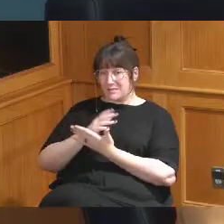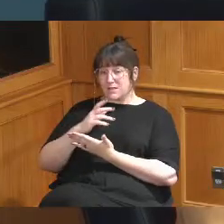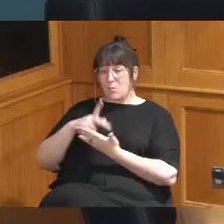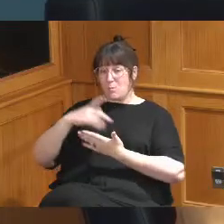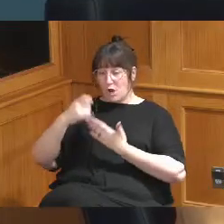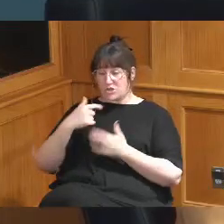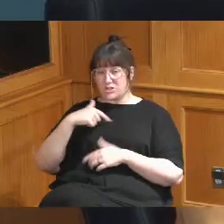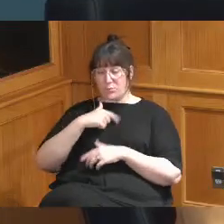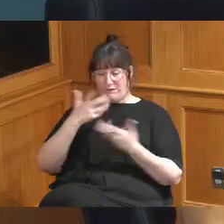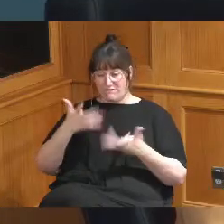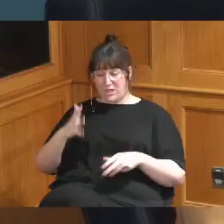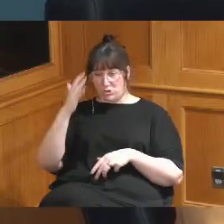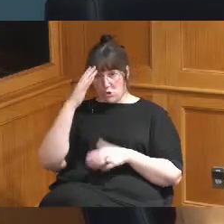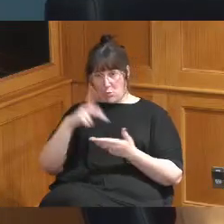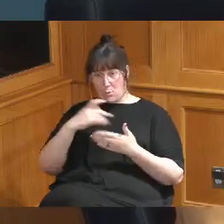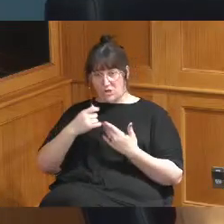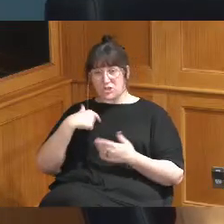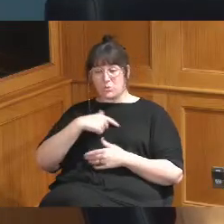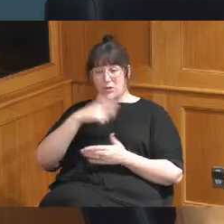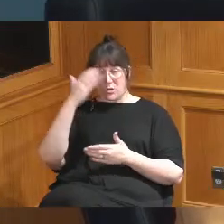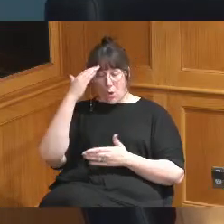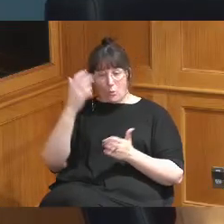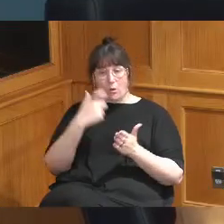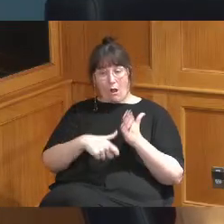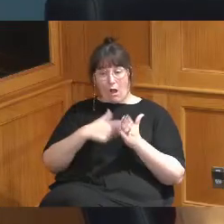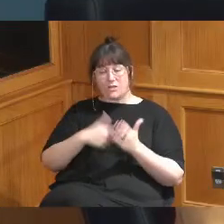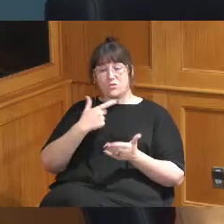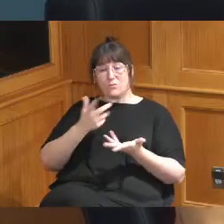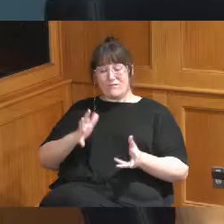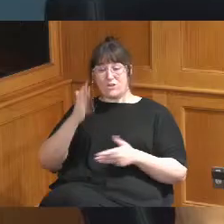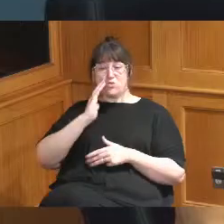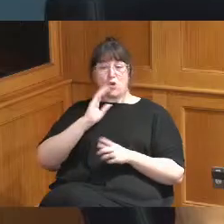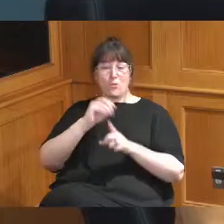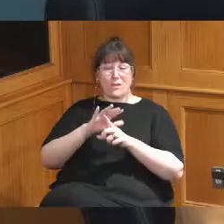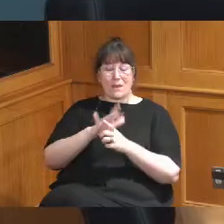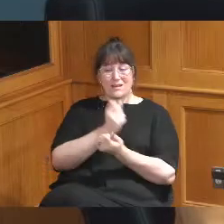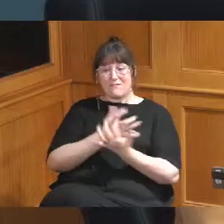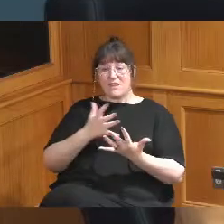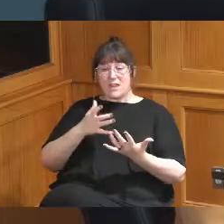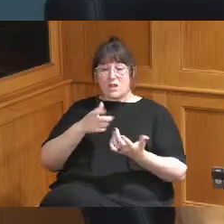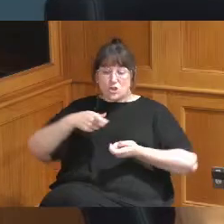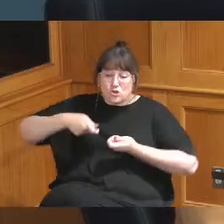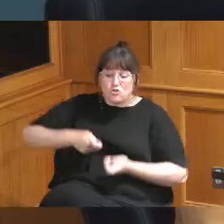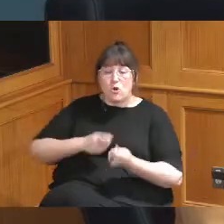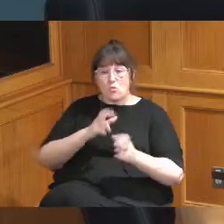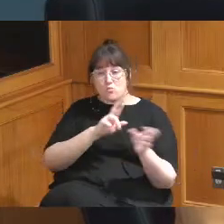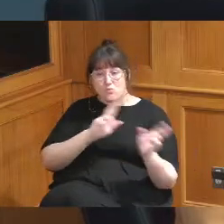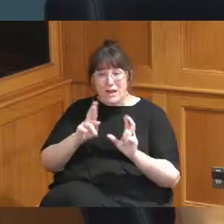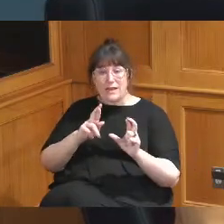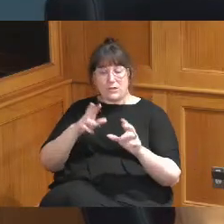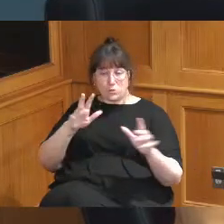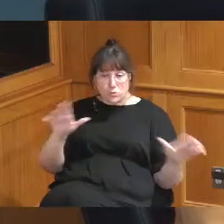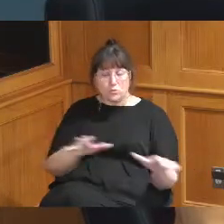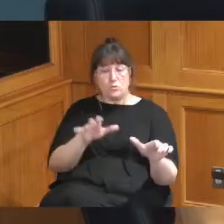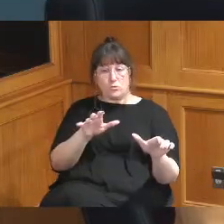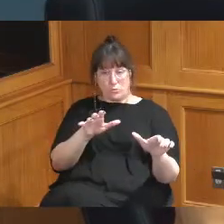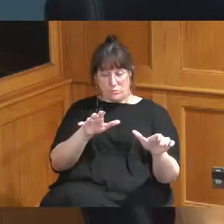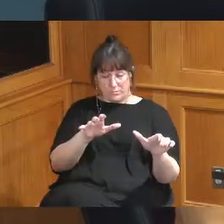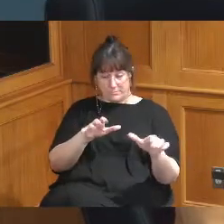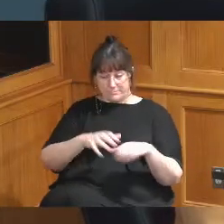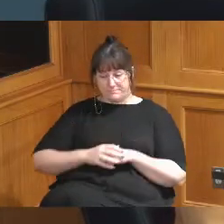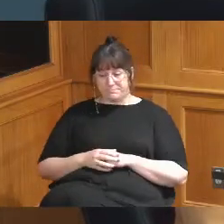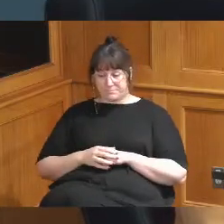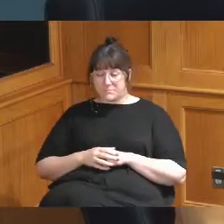what the projects are. We know what they cost. We know what the economic impact is, and they're shovel ready. These are some of the features that they're looking for. And so I